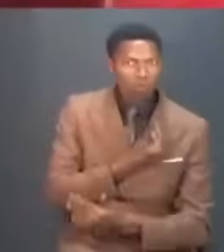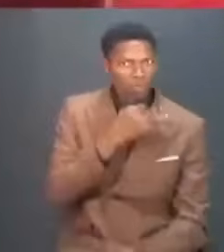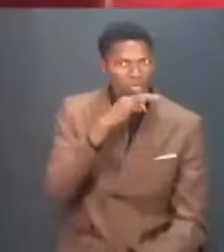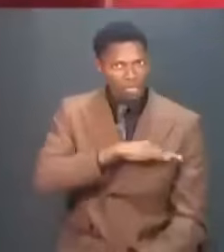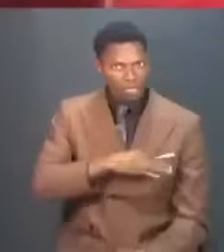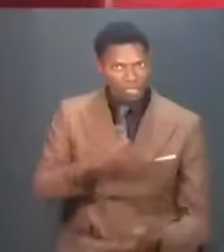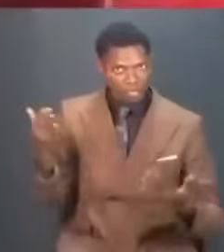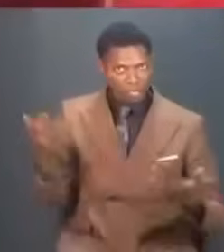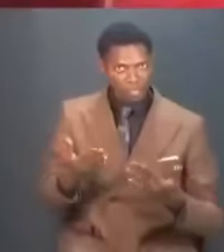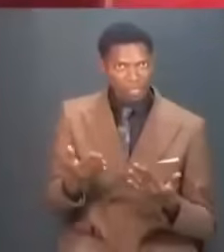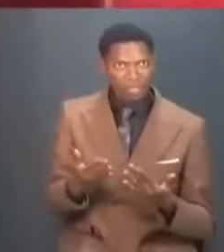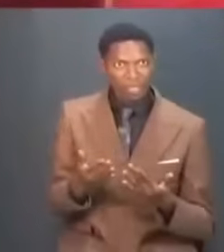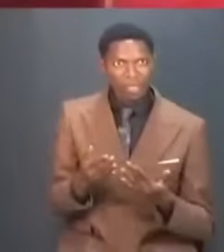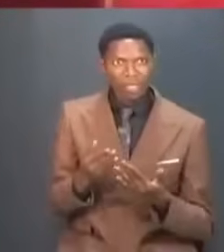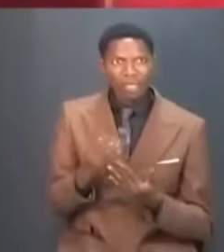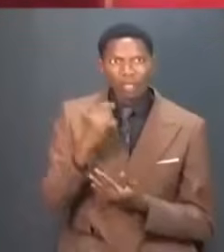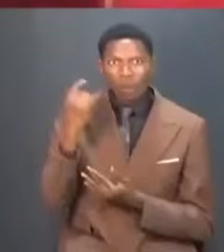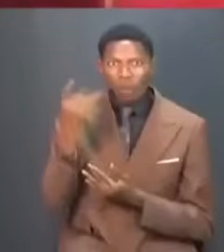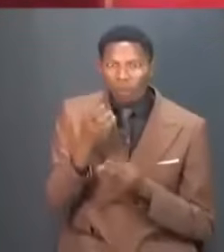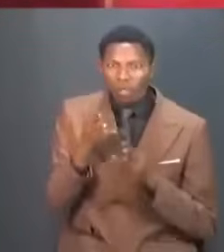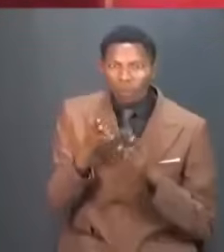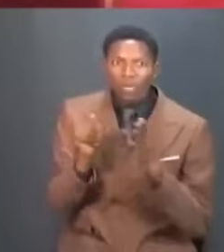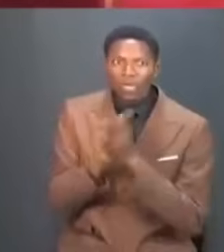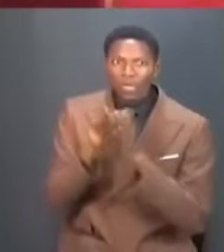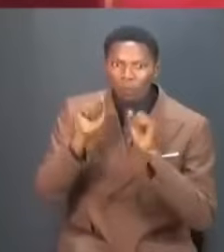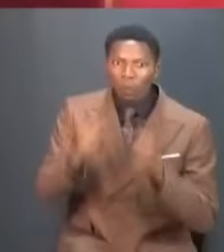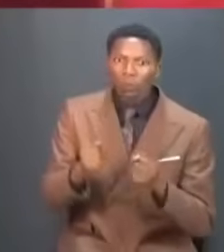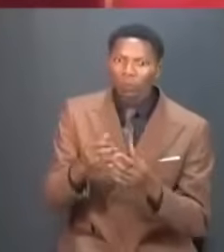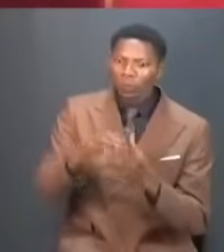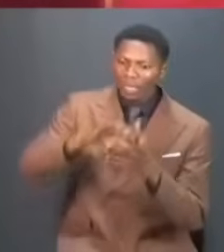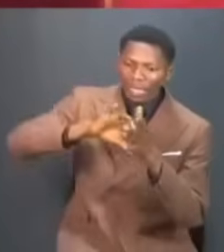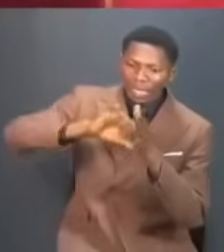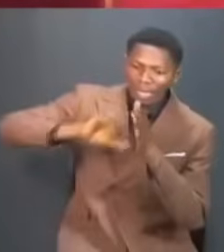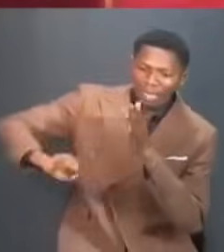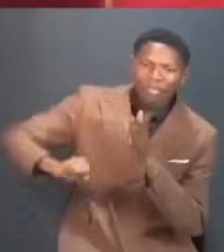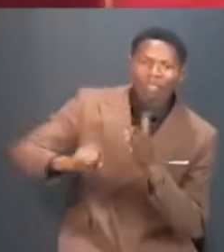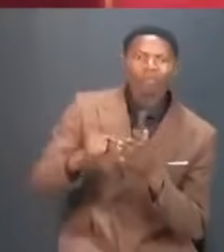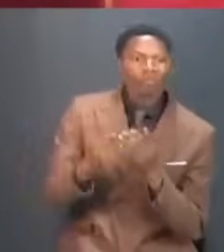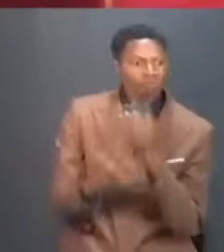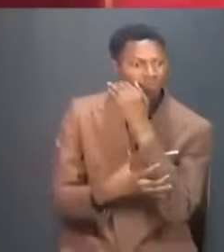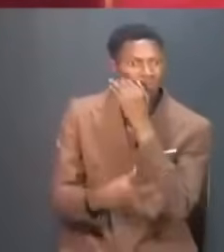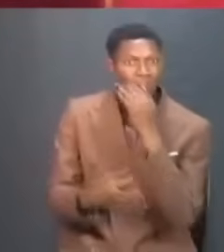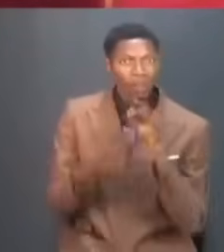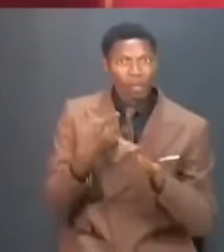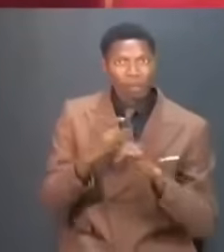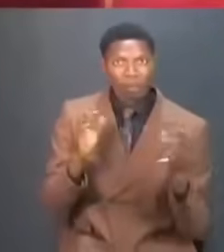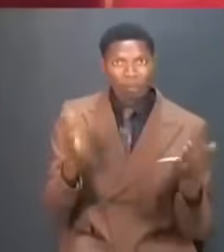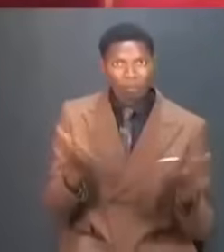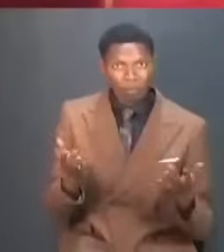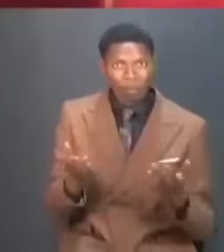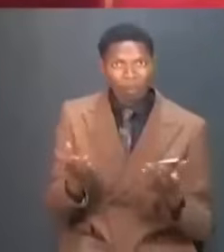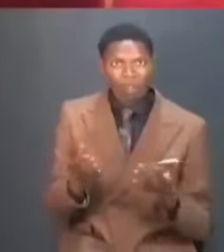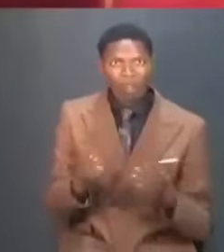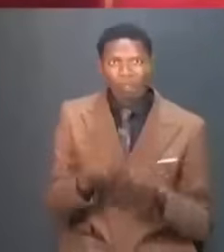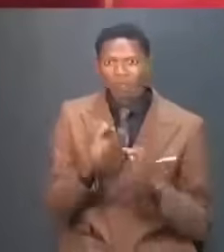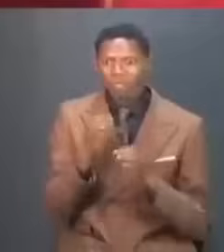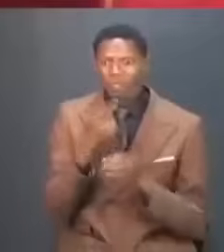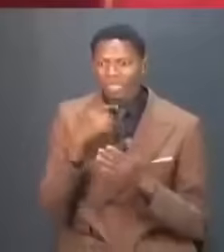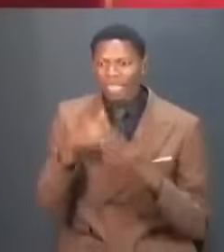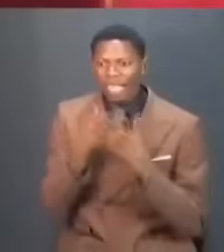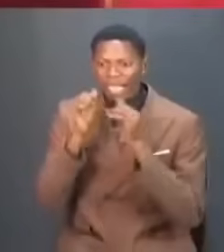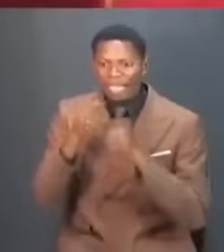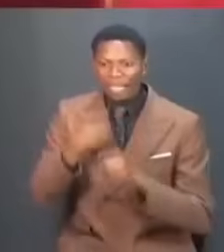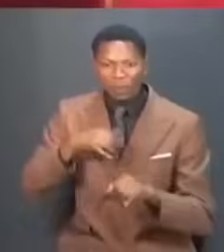way we can uproot poverty from our system. And so to say that how can you influence world market price from